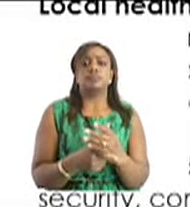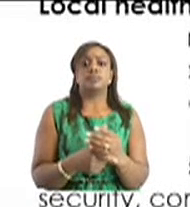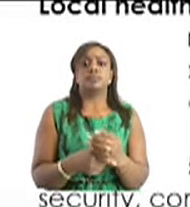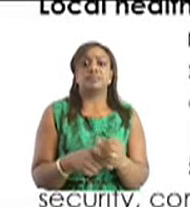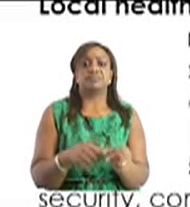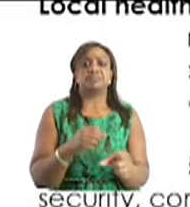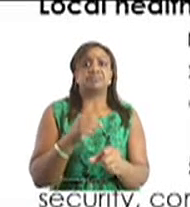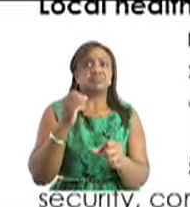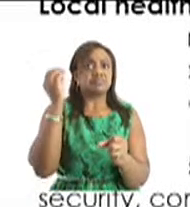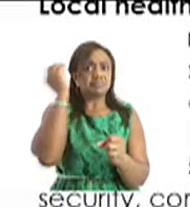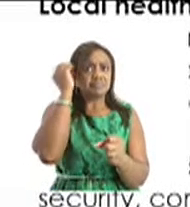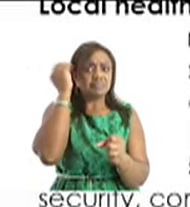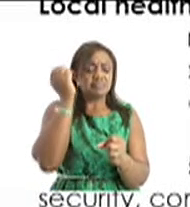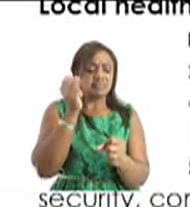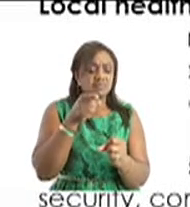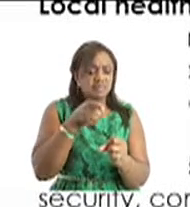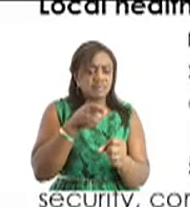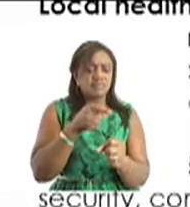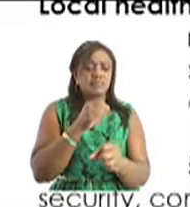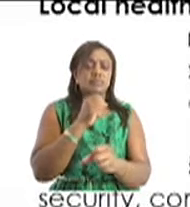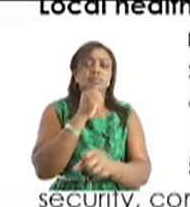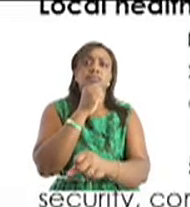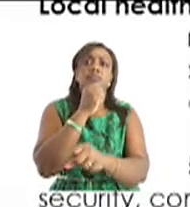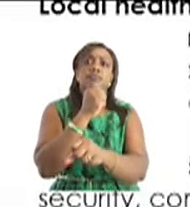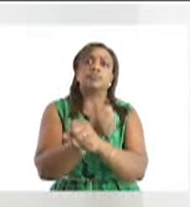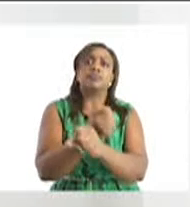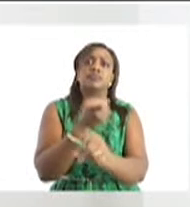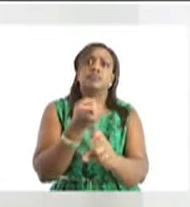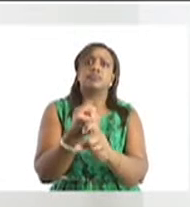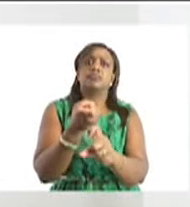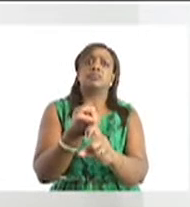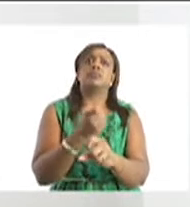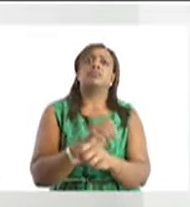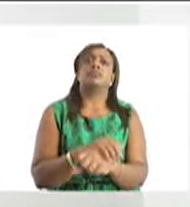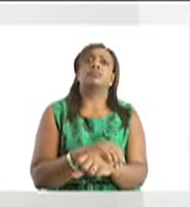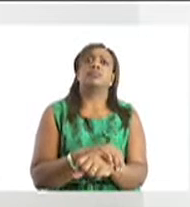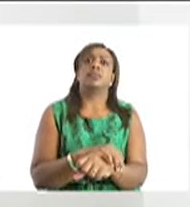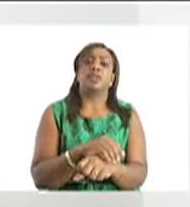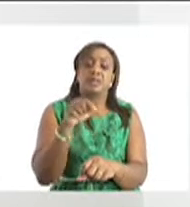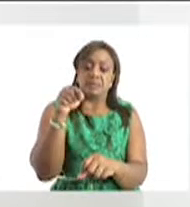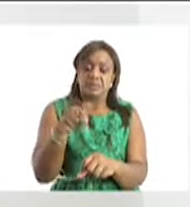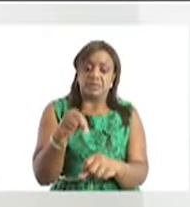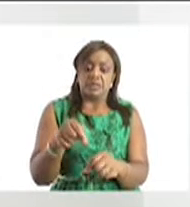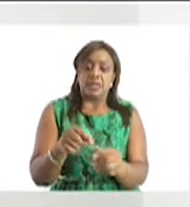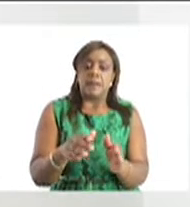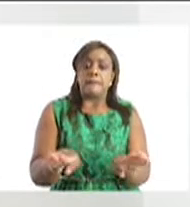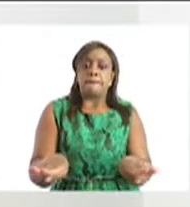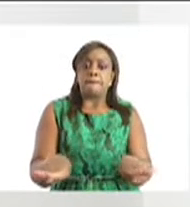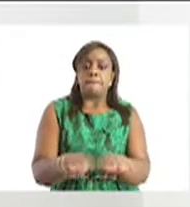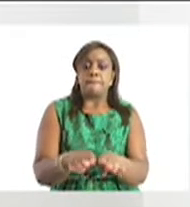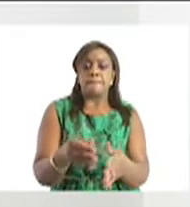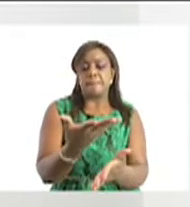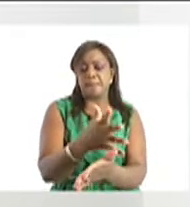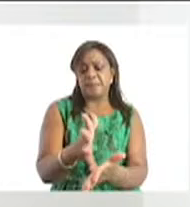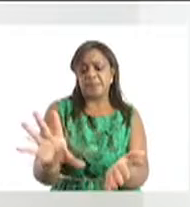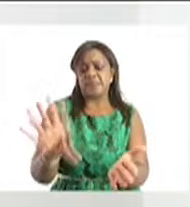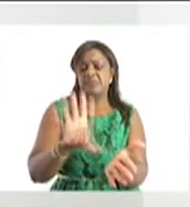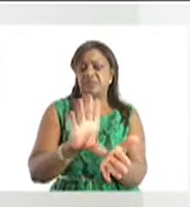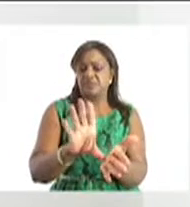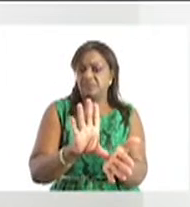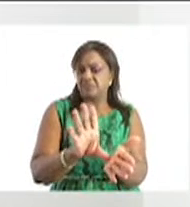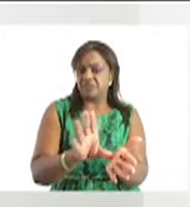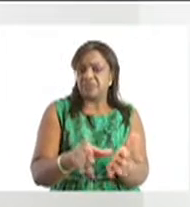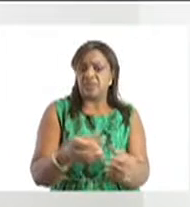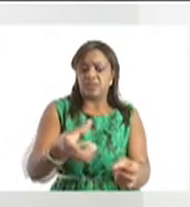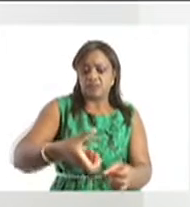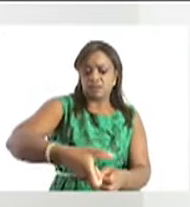It says here, lead poisoning. This is the water that we get